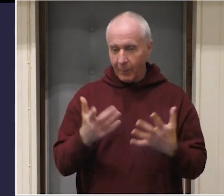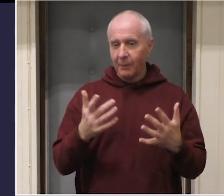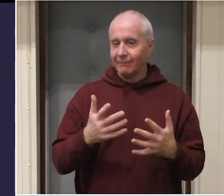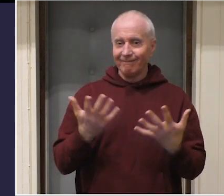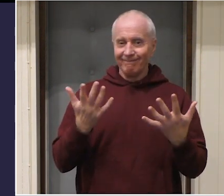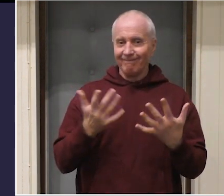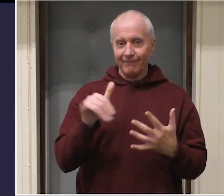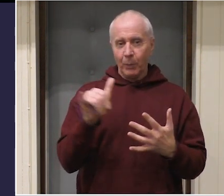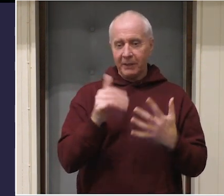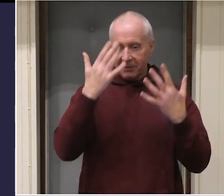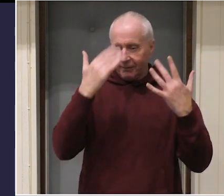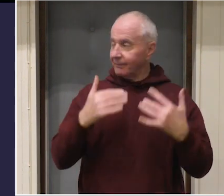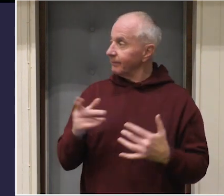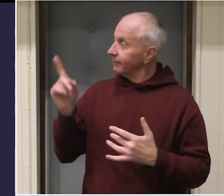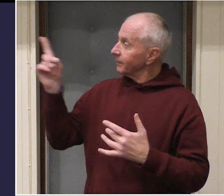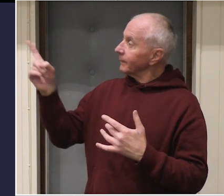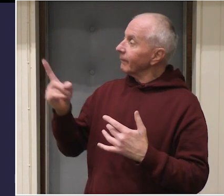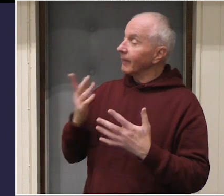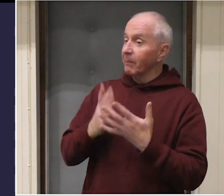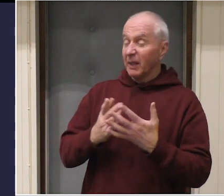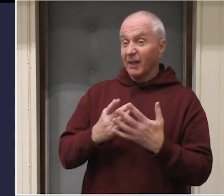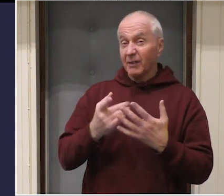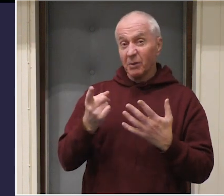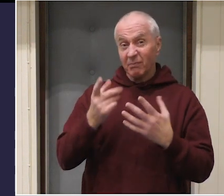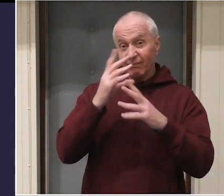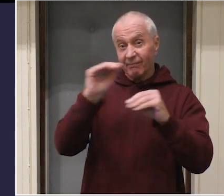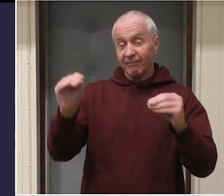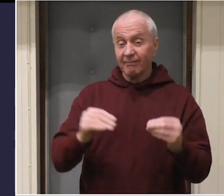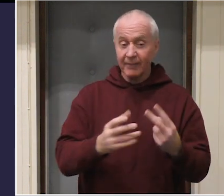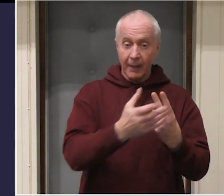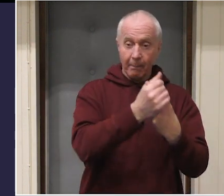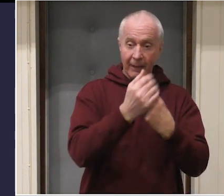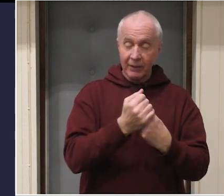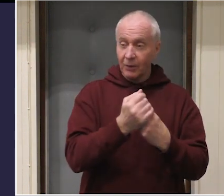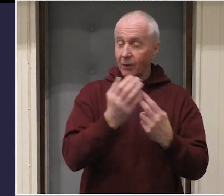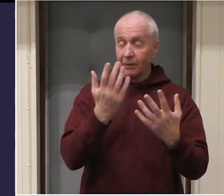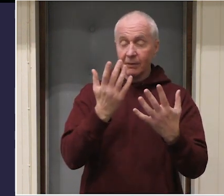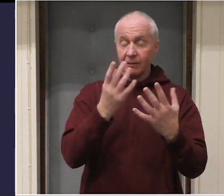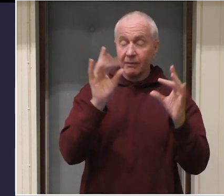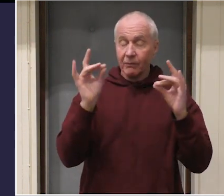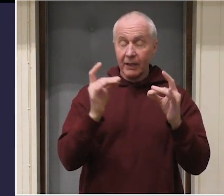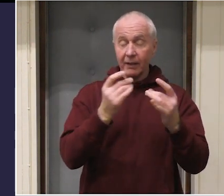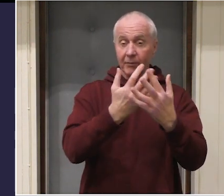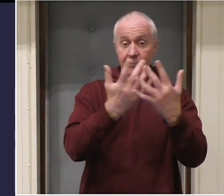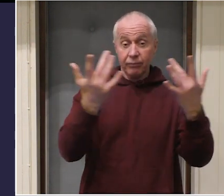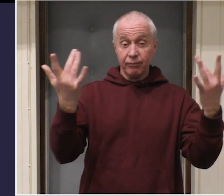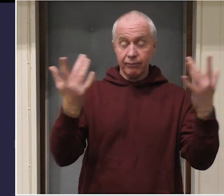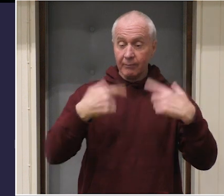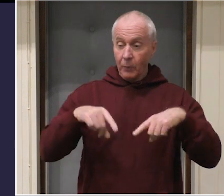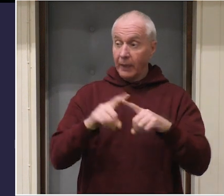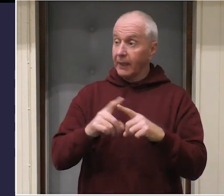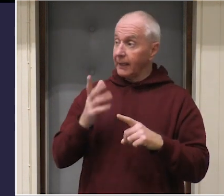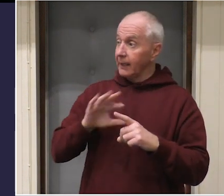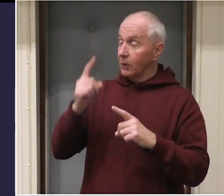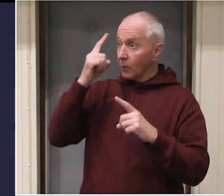do. The point I want to make here is that binary stars are all over the place, and we do therefore need to worry about them,